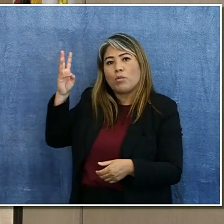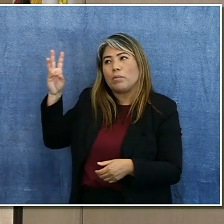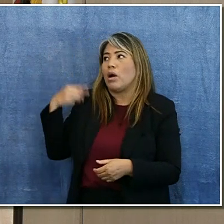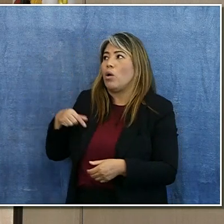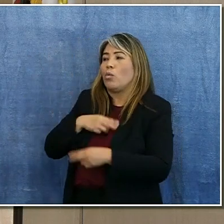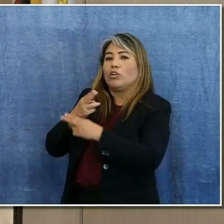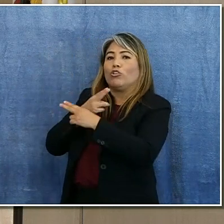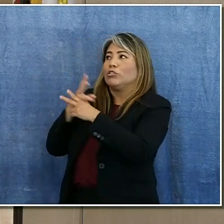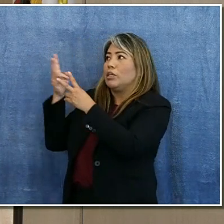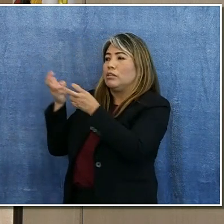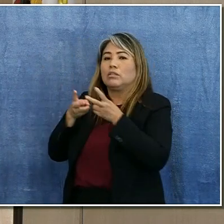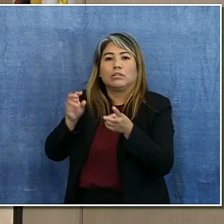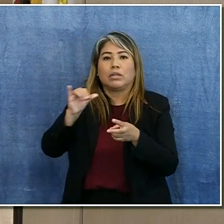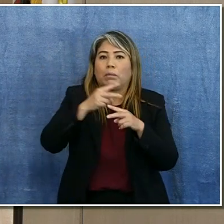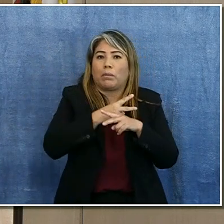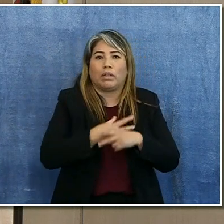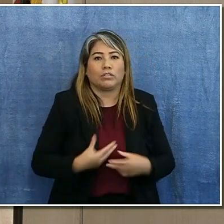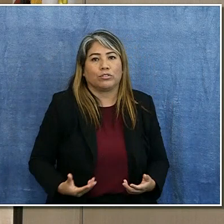same calculations.